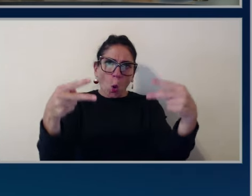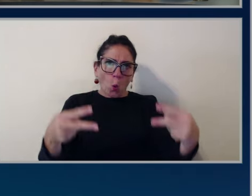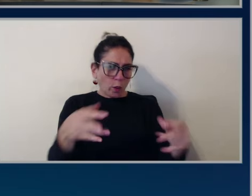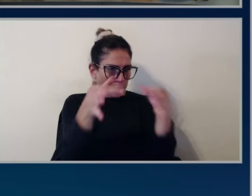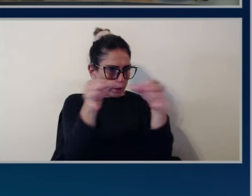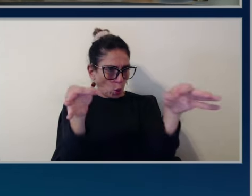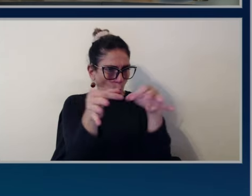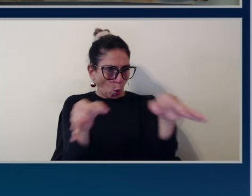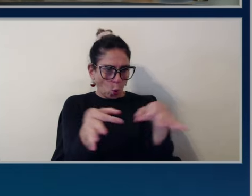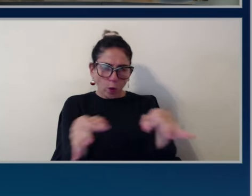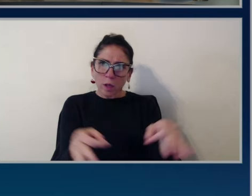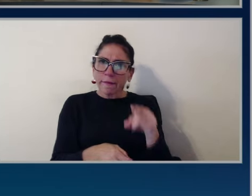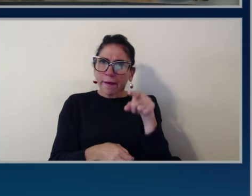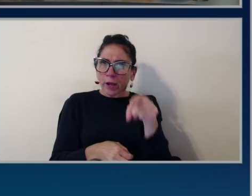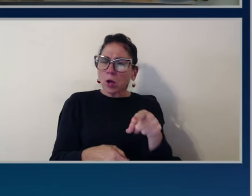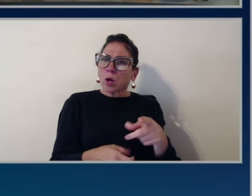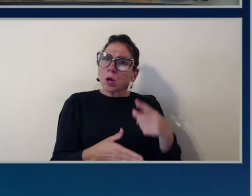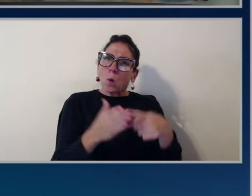that